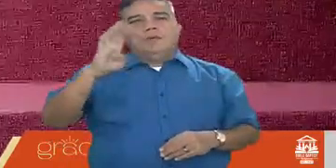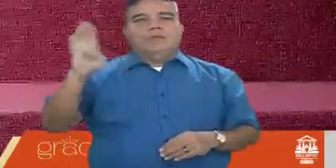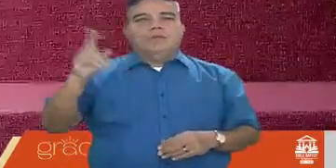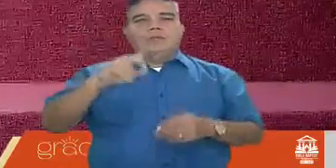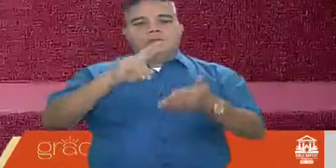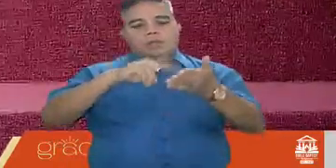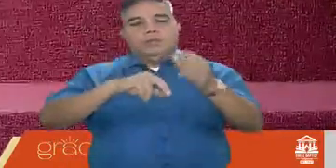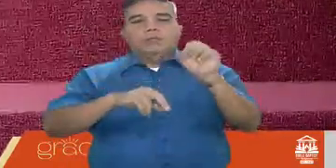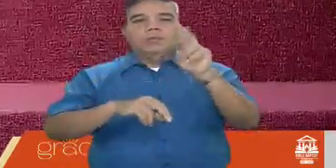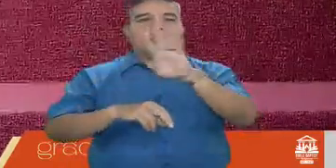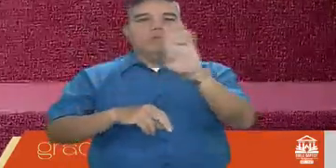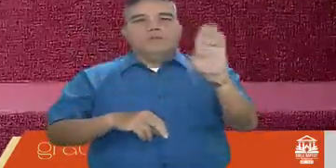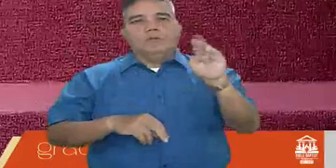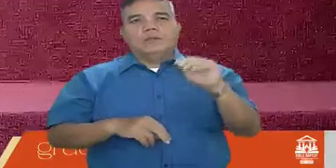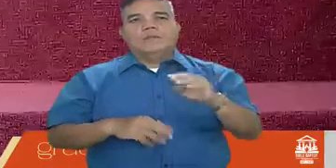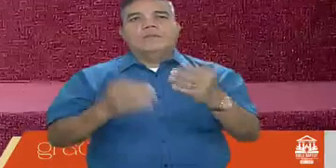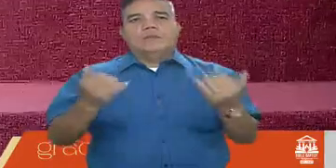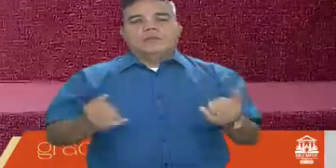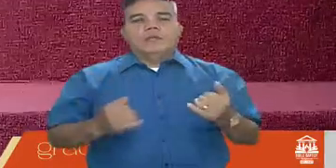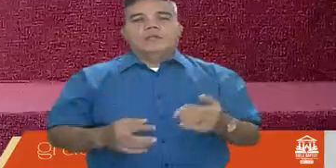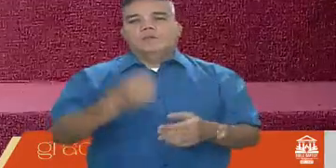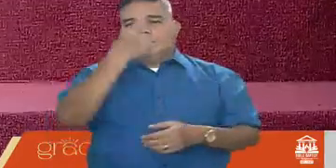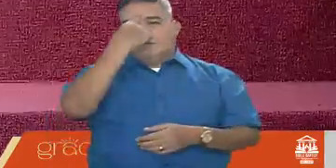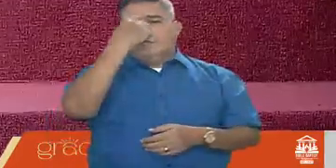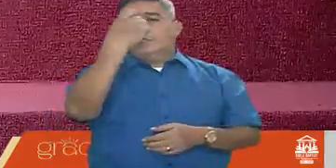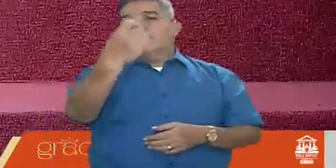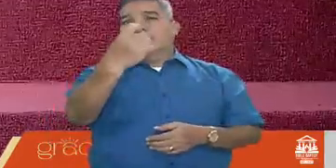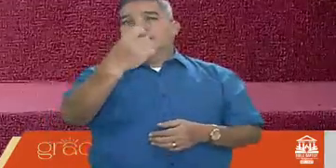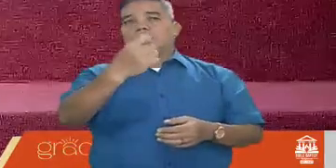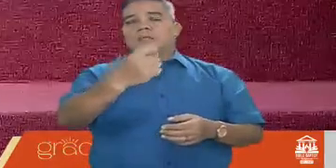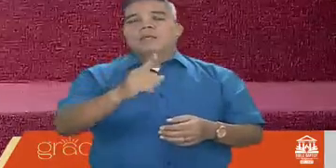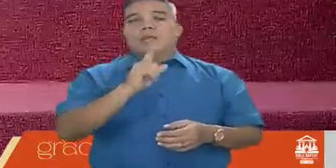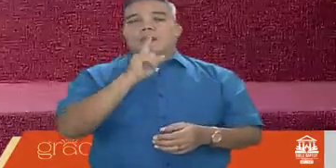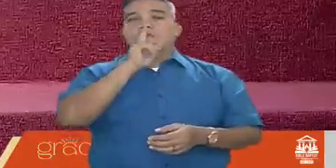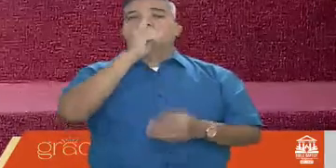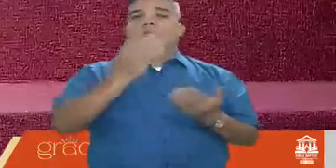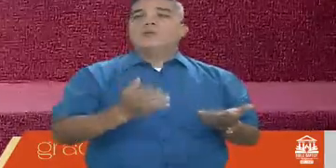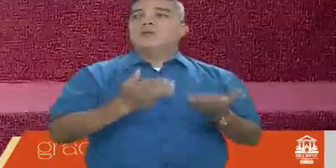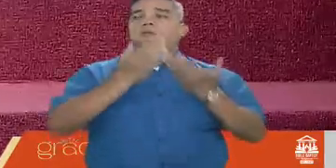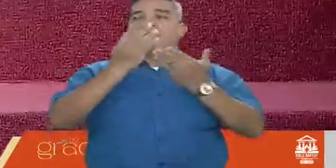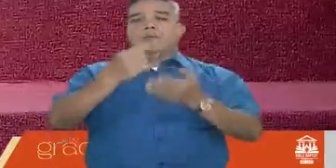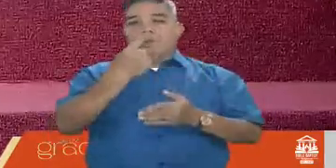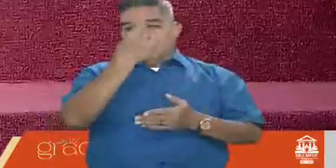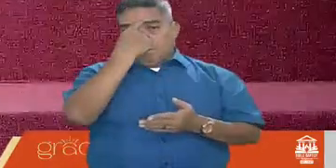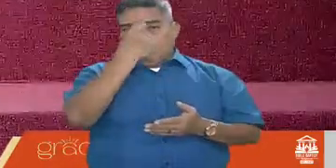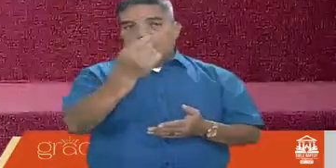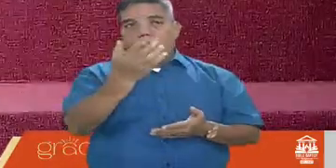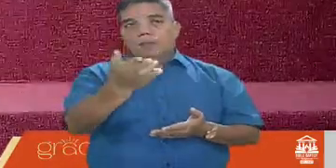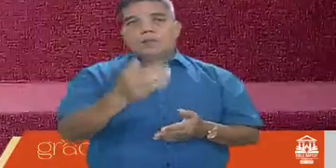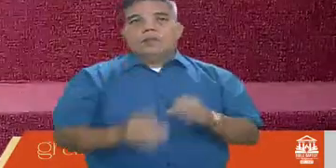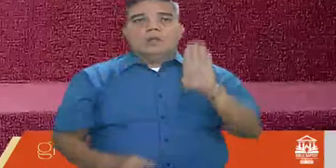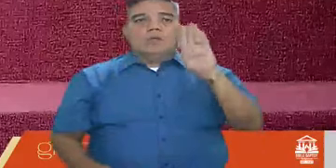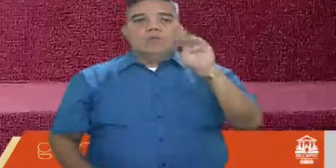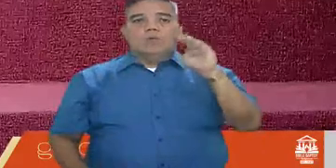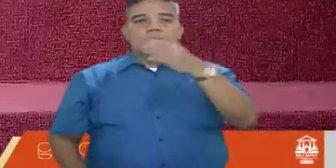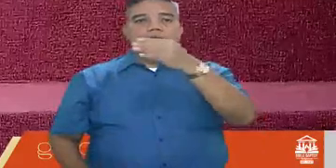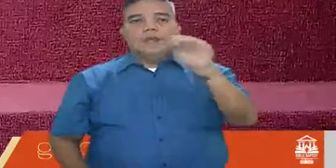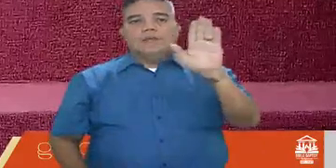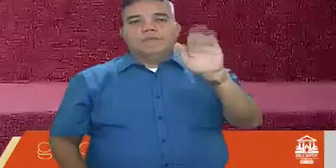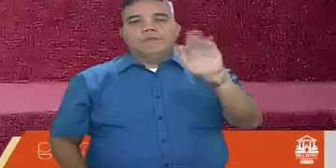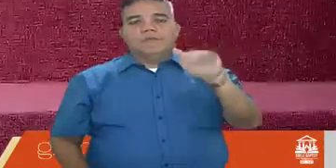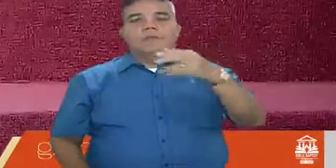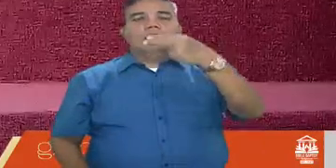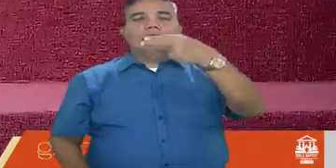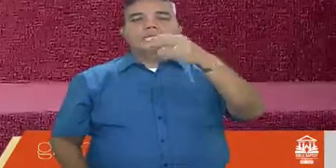14 and 15. So once again, let us recite and really commit this to our memory. 14 and